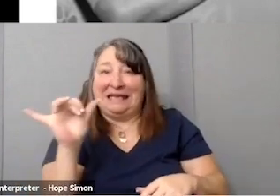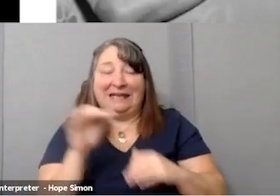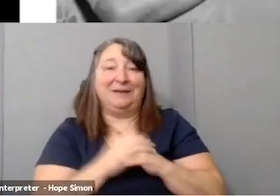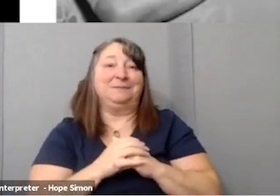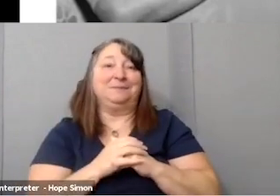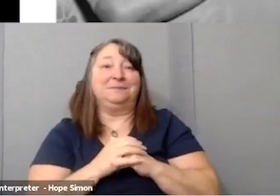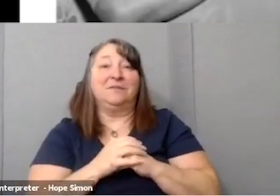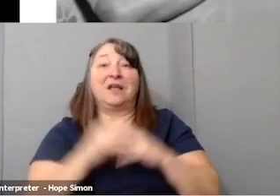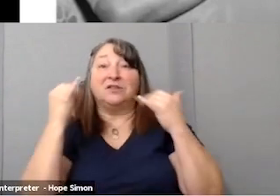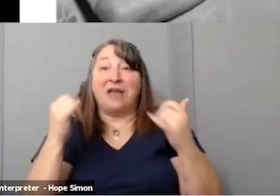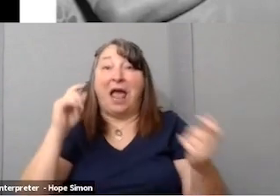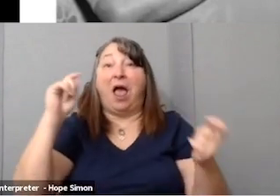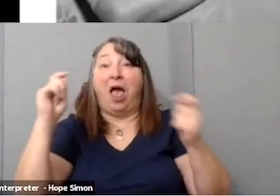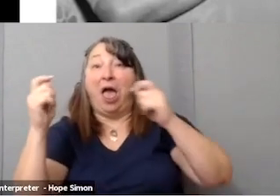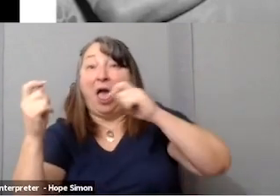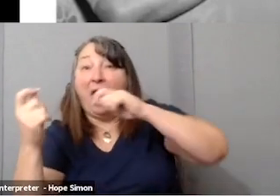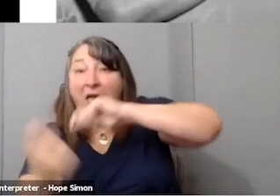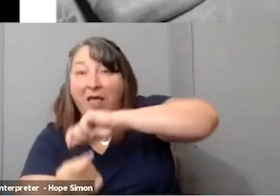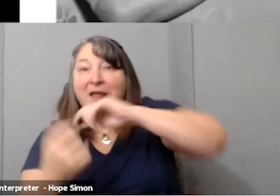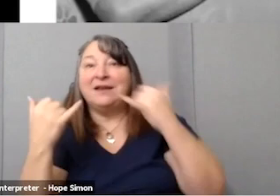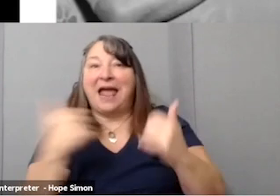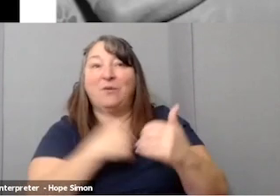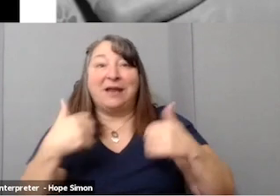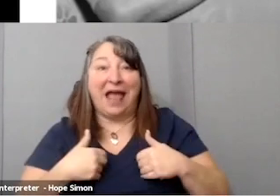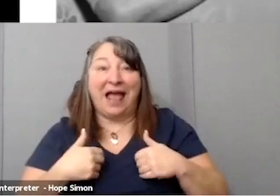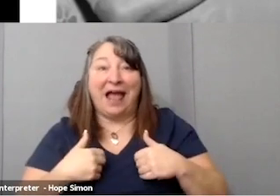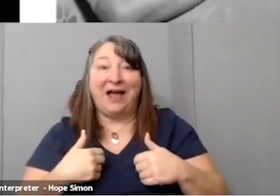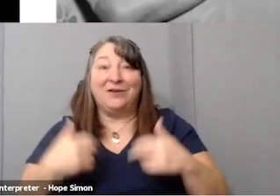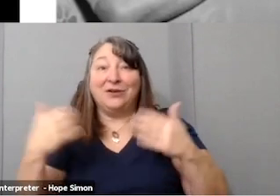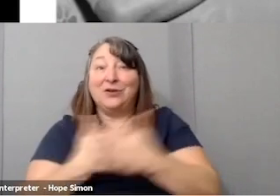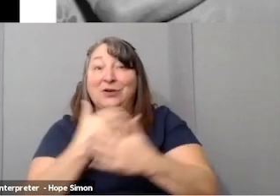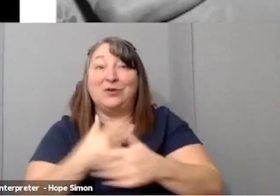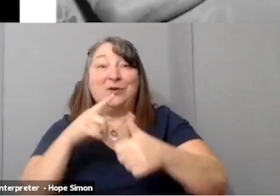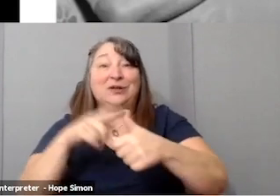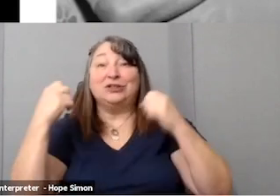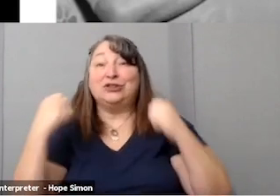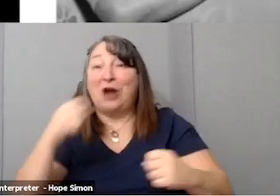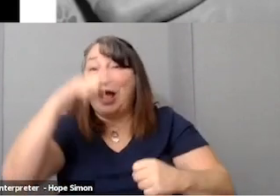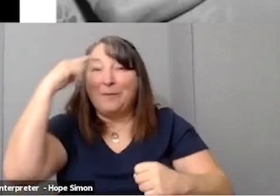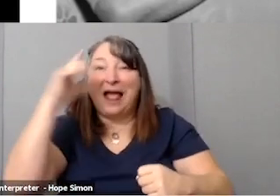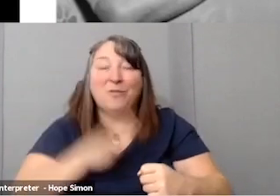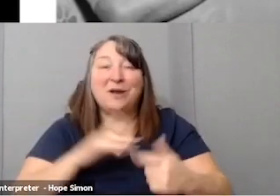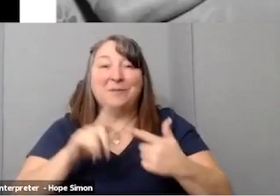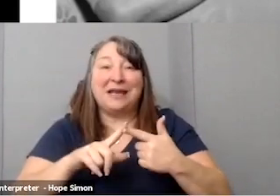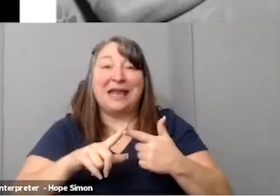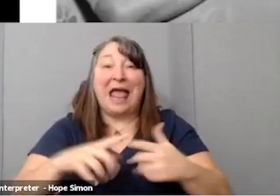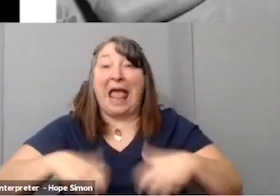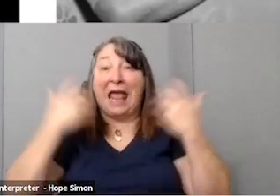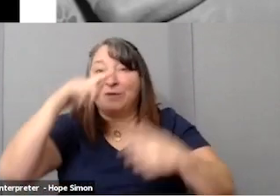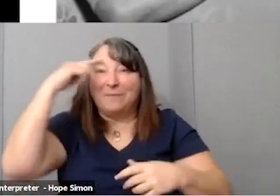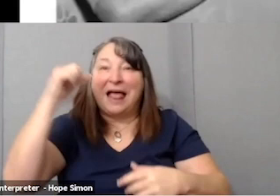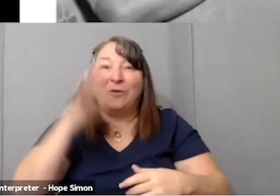evolved now. Now we have the tropes of strong Black woman, angry Black woman, and the welfare queen / baby